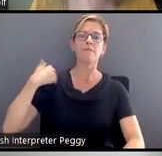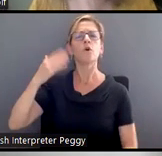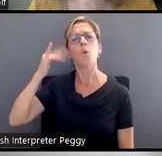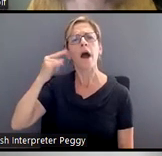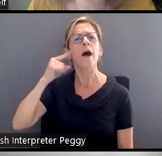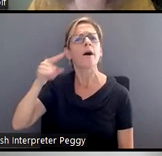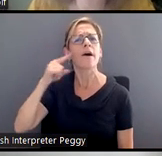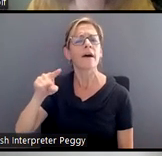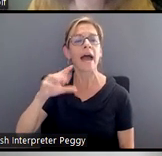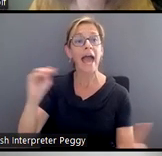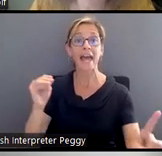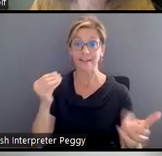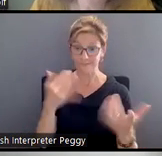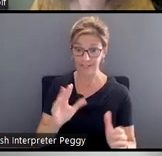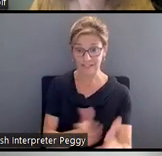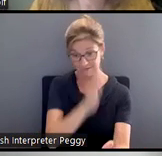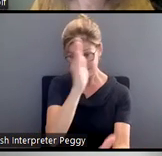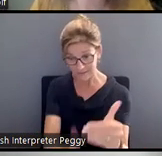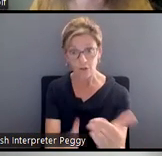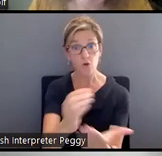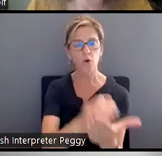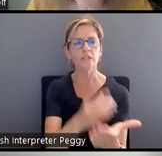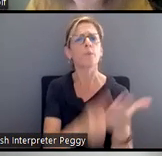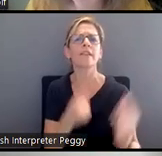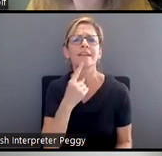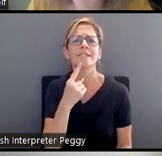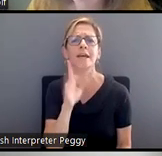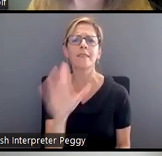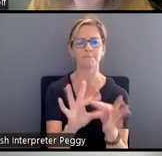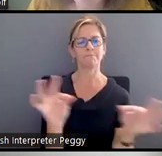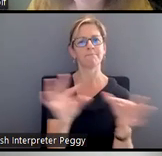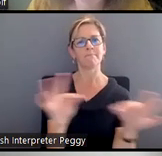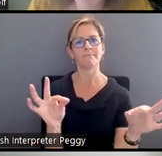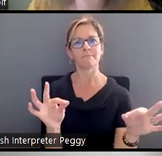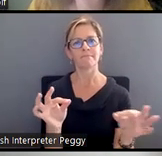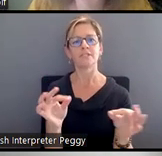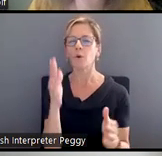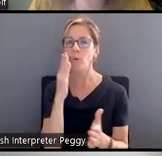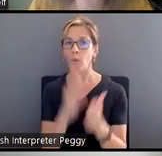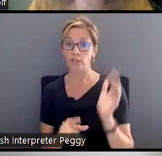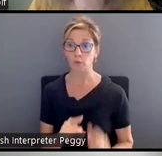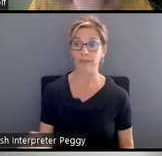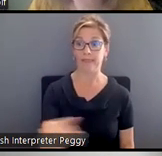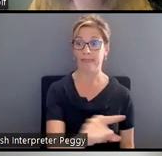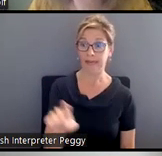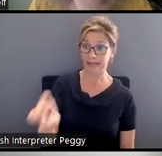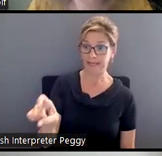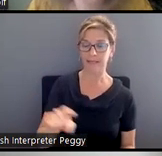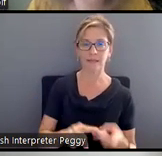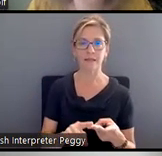what did they say afterwards? It's important to understand, what do they need? What do they